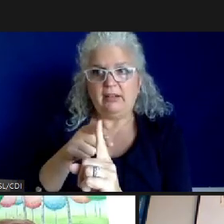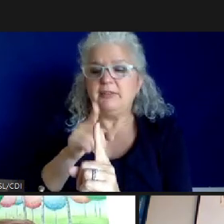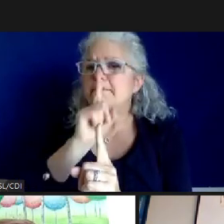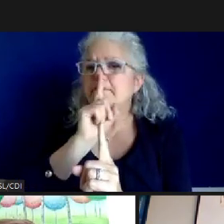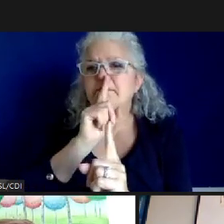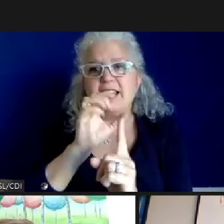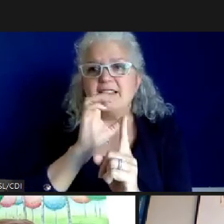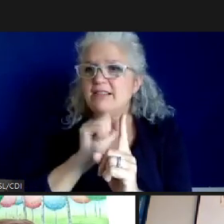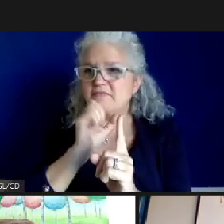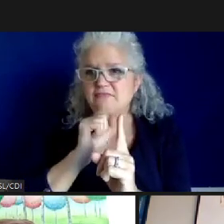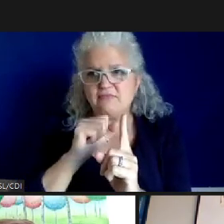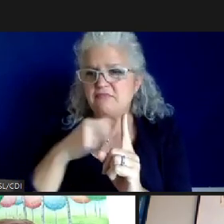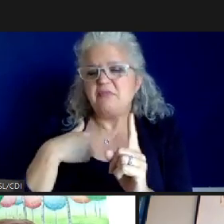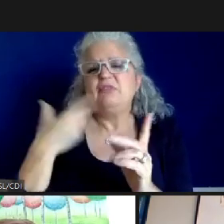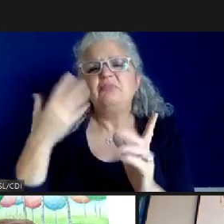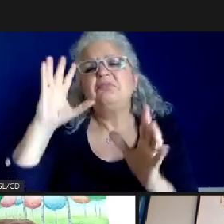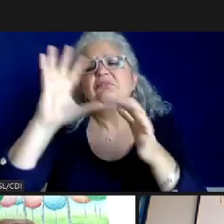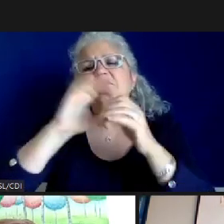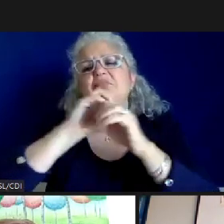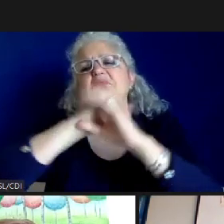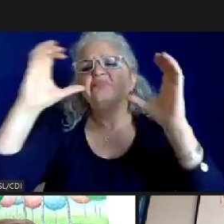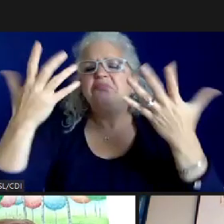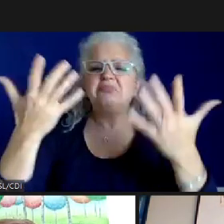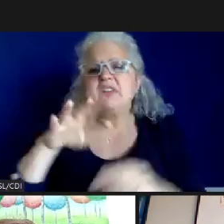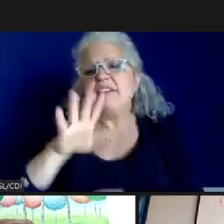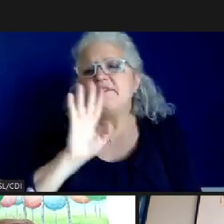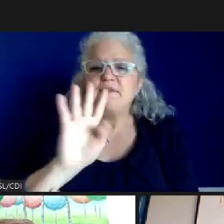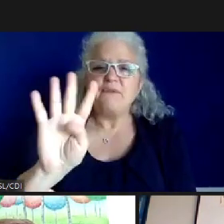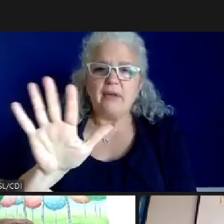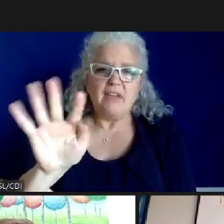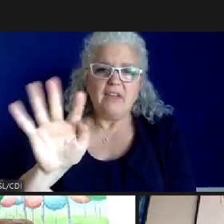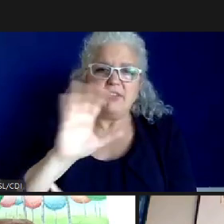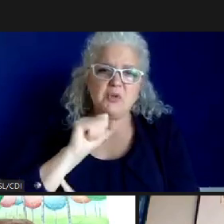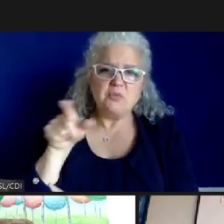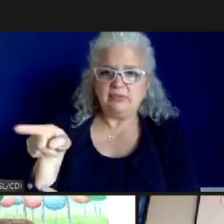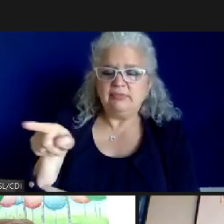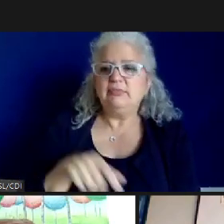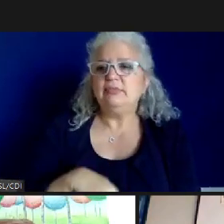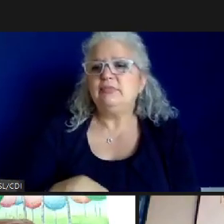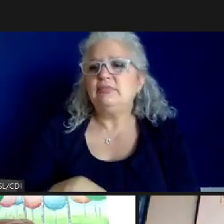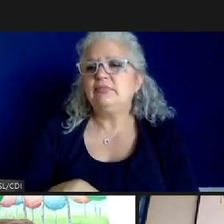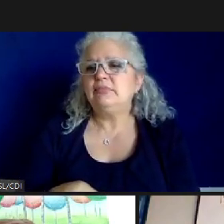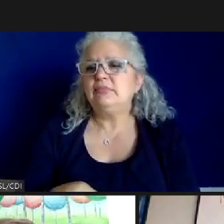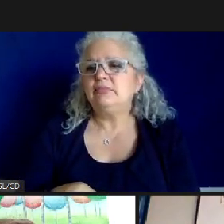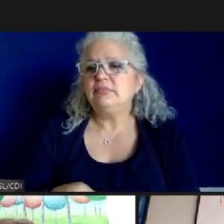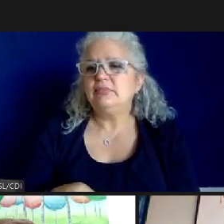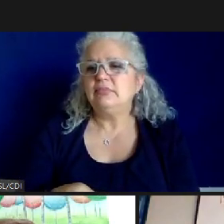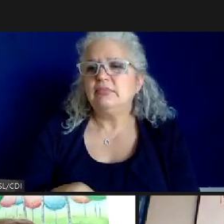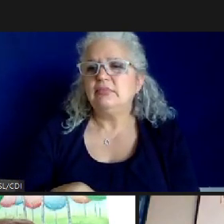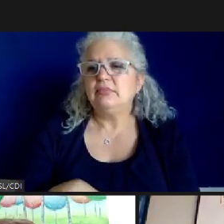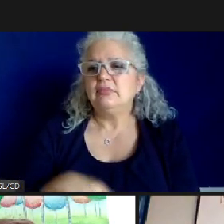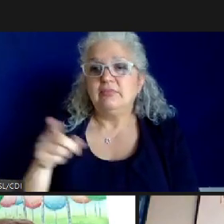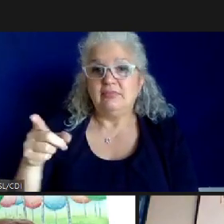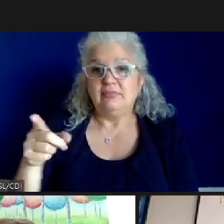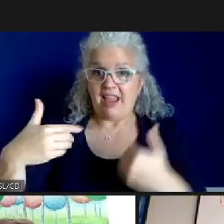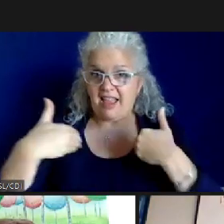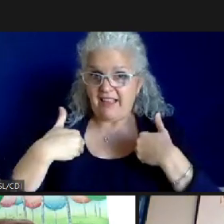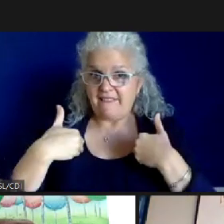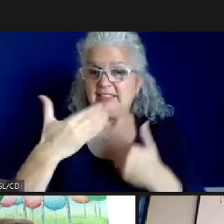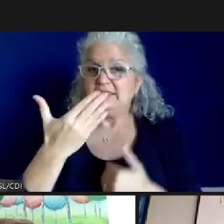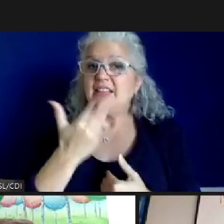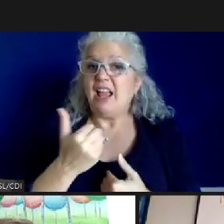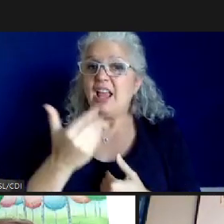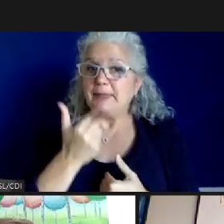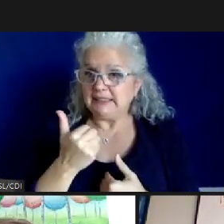say she's 45, in her 40s, and has diabetes. How would she know how to go